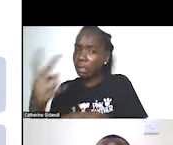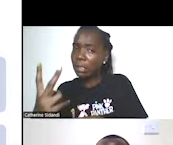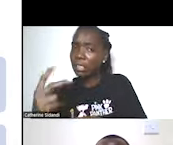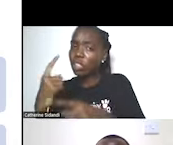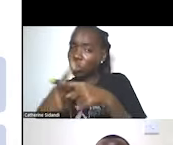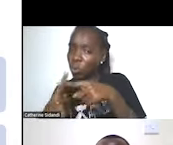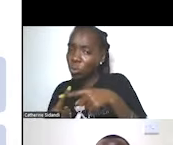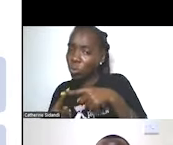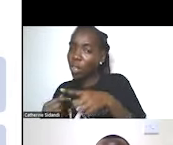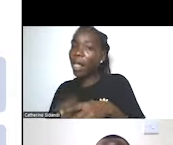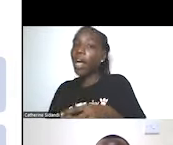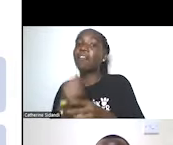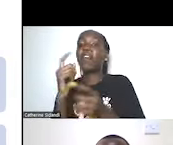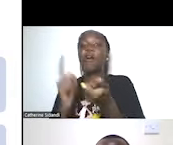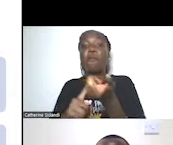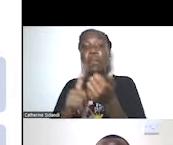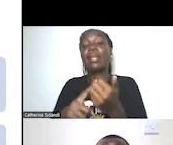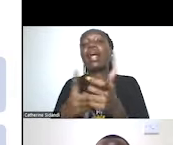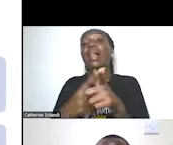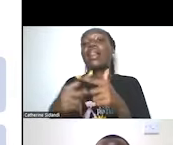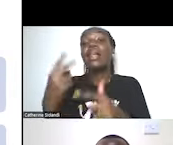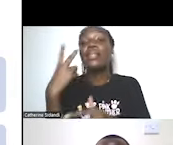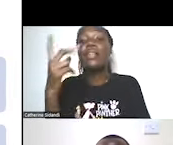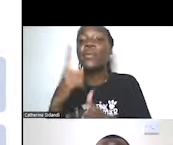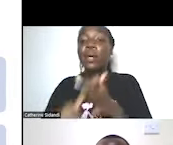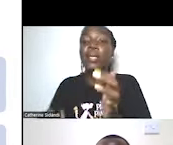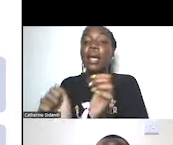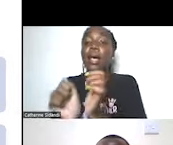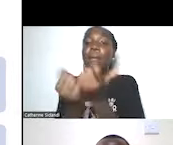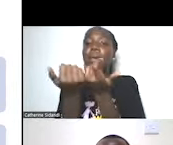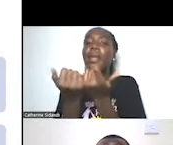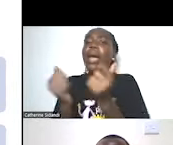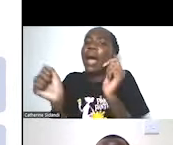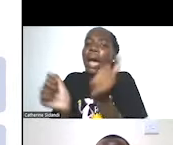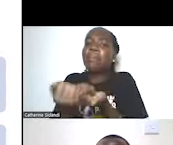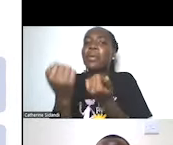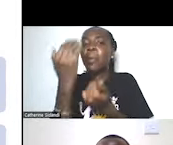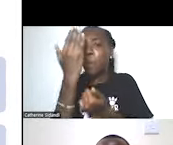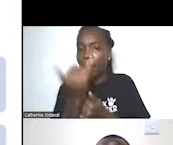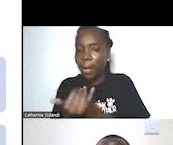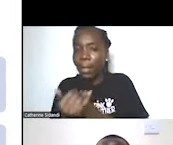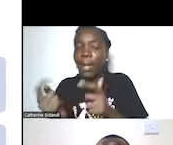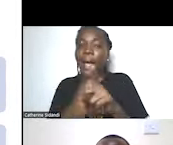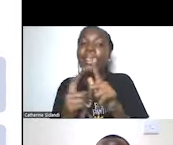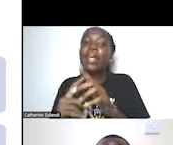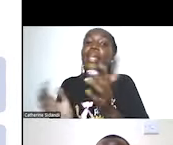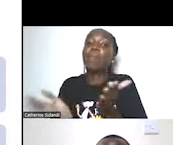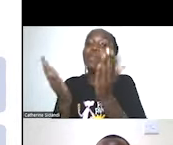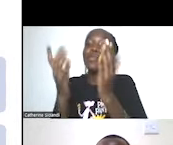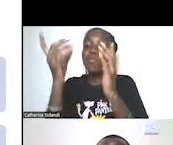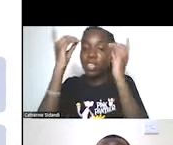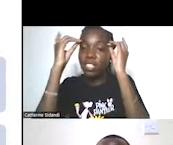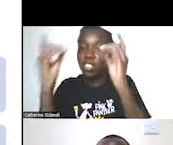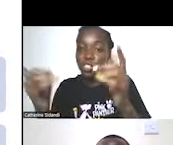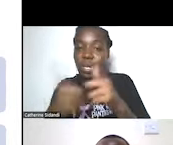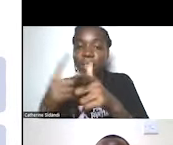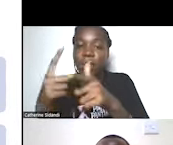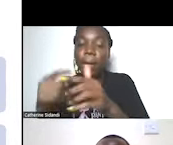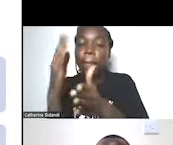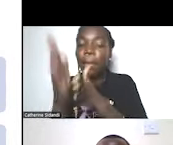is happening. Yeah, why did it happen, so that we can improve our decision and plan for future. That is